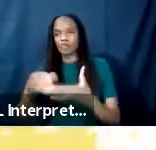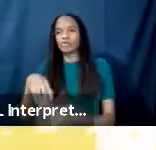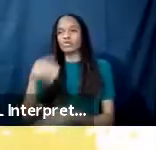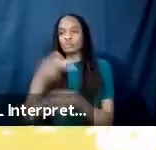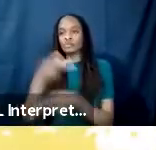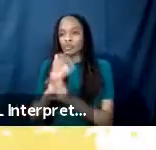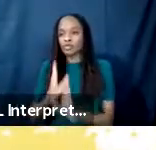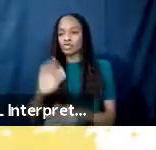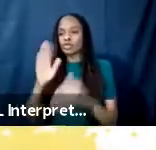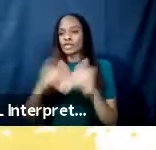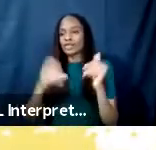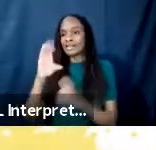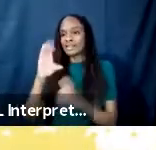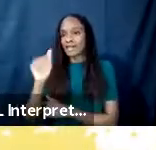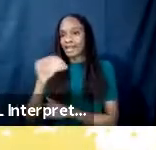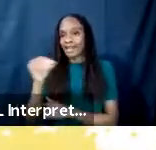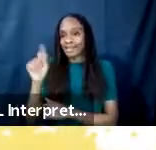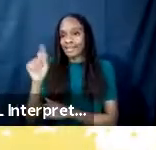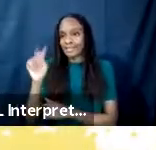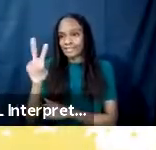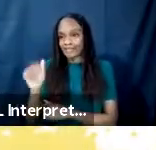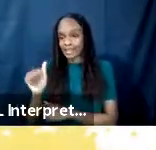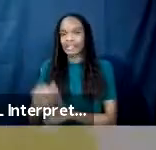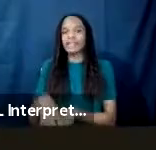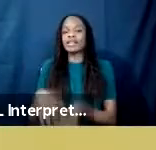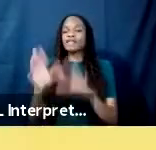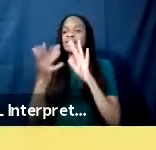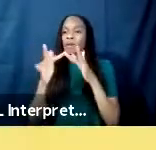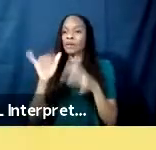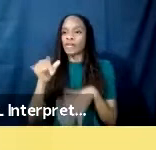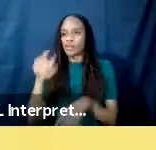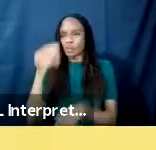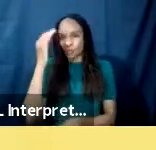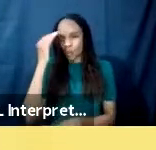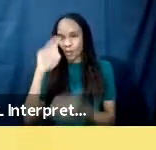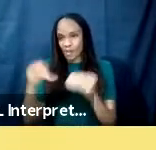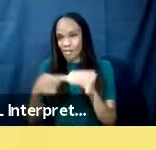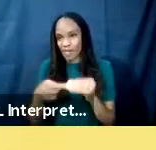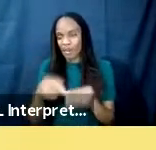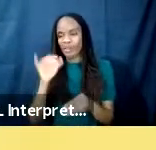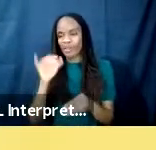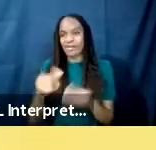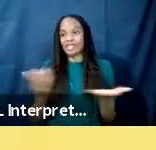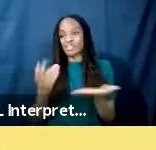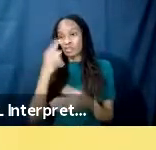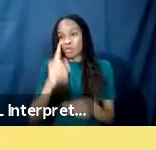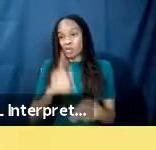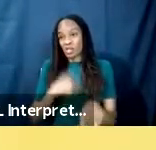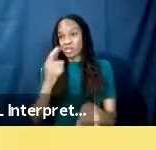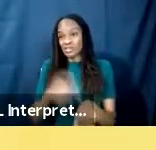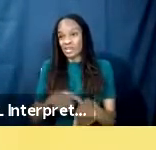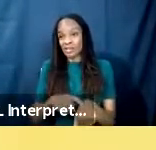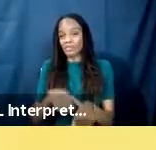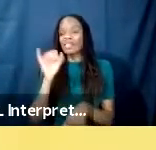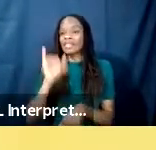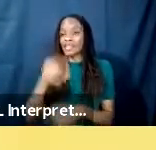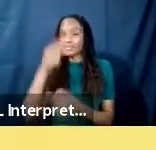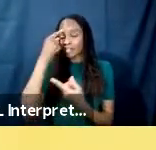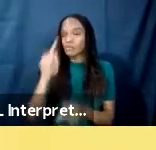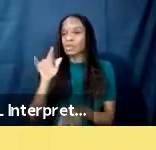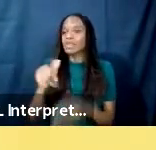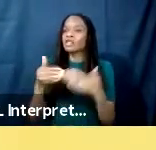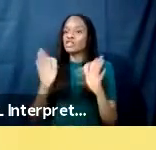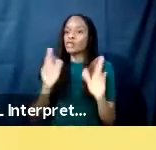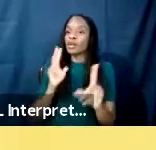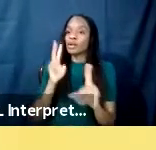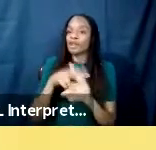television agreement. It's the networks that you're familiar with that have been around for a long time. That's the agreement that generally